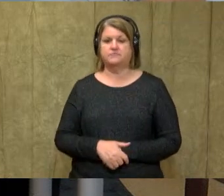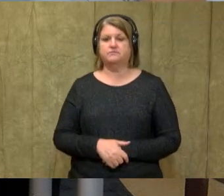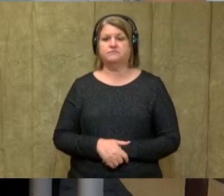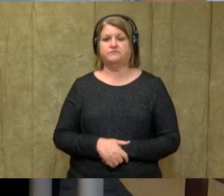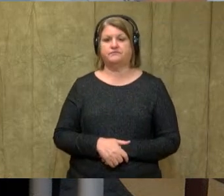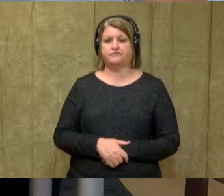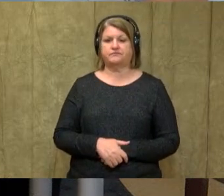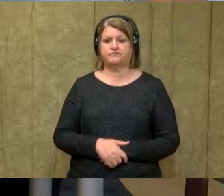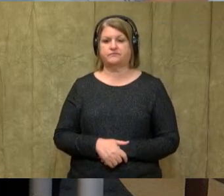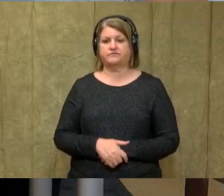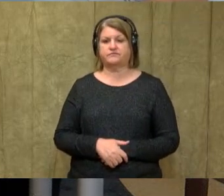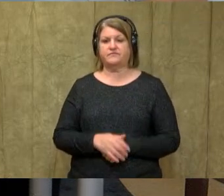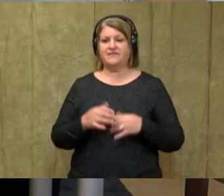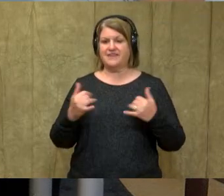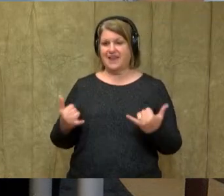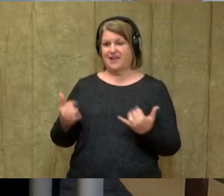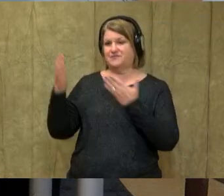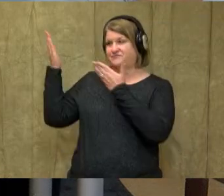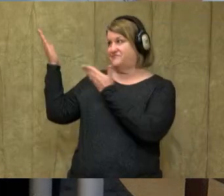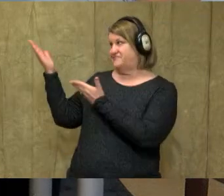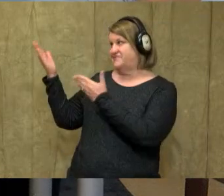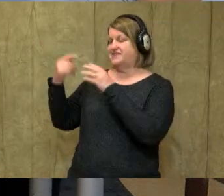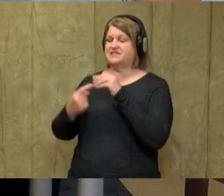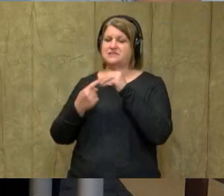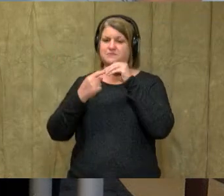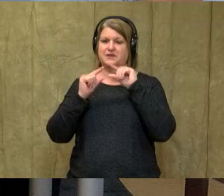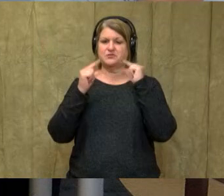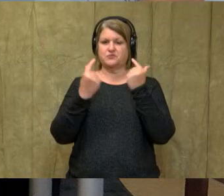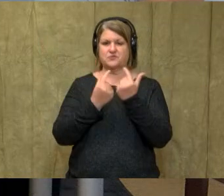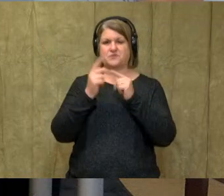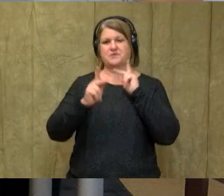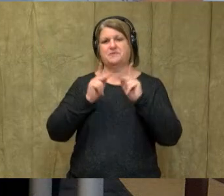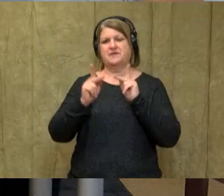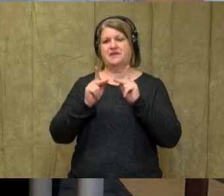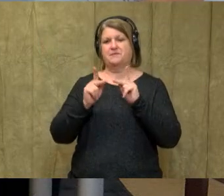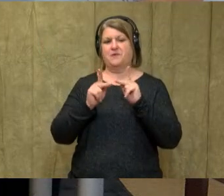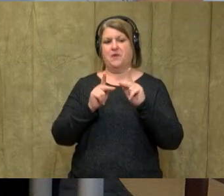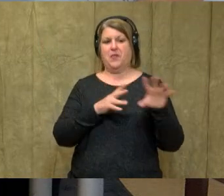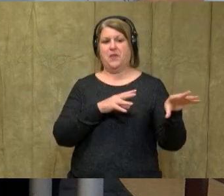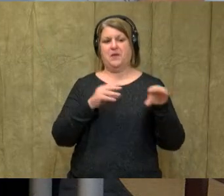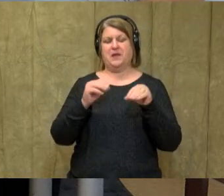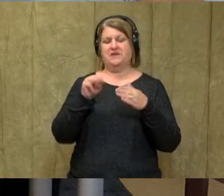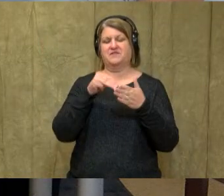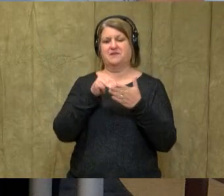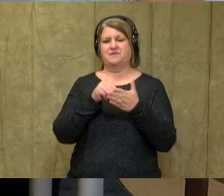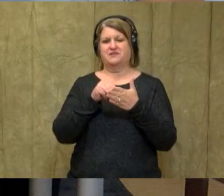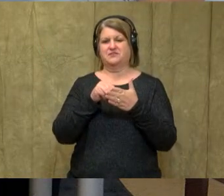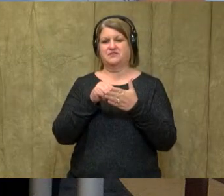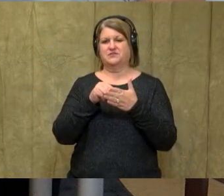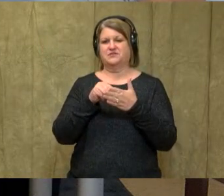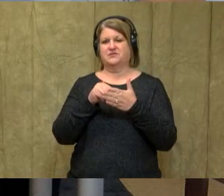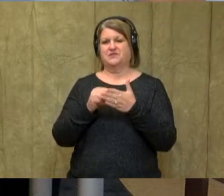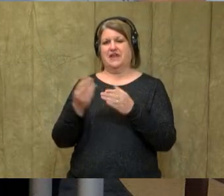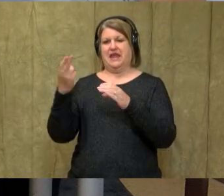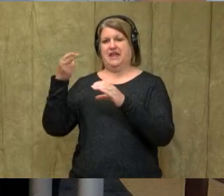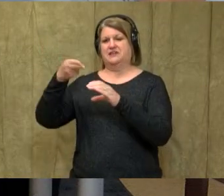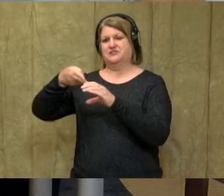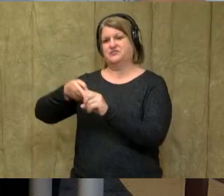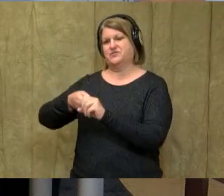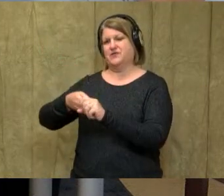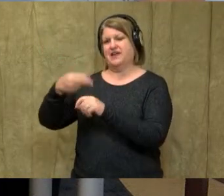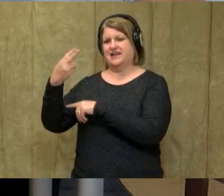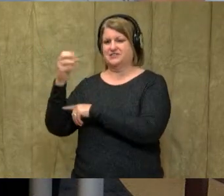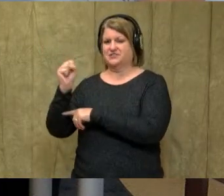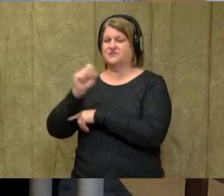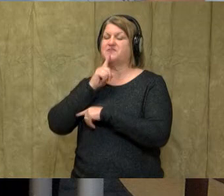Now, let's talk about this special group of people, those who are leaving middle school and will be joining us in high school. First, we're very,